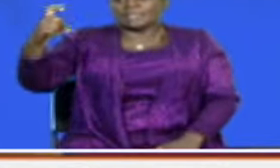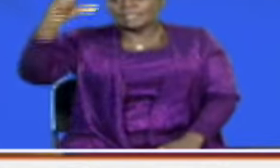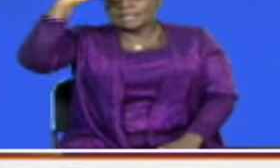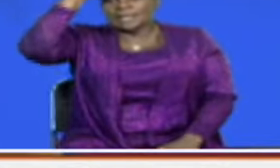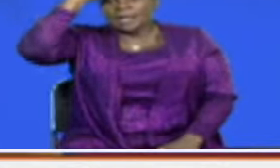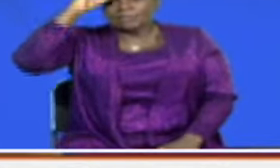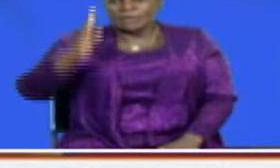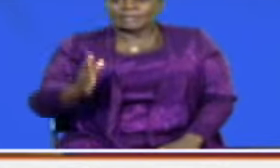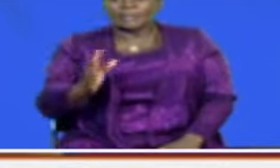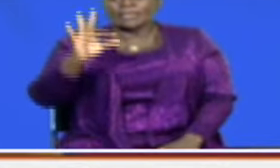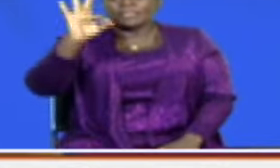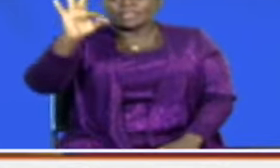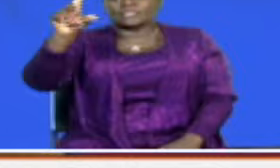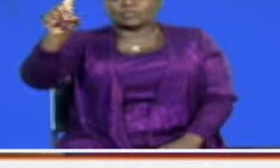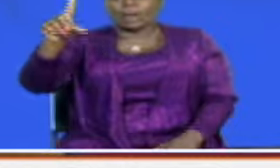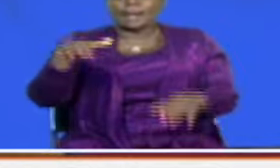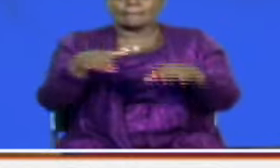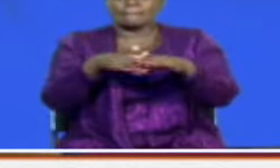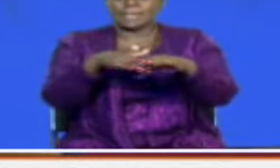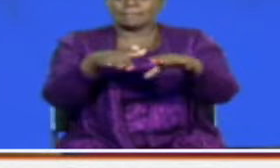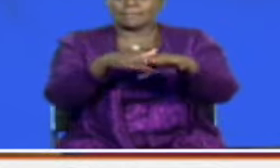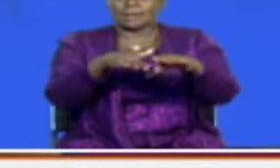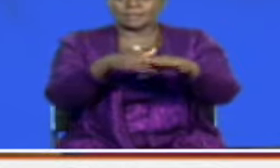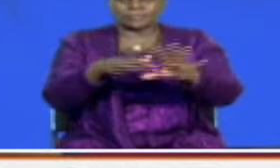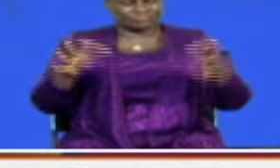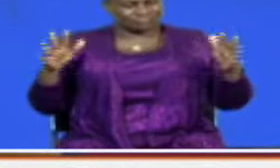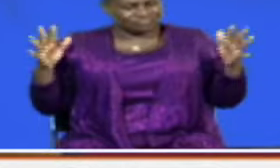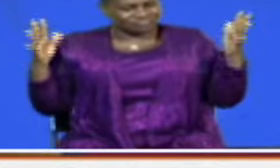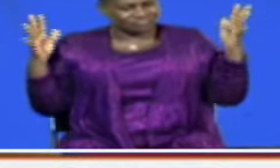Governor is 31 members.